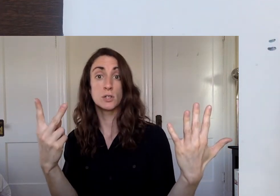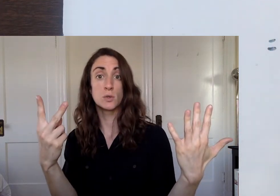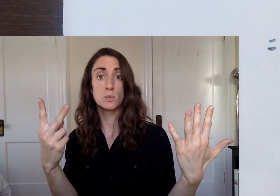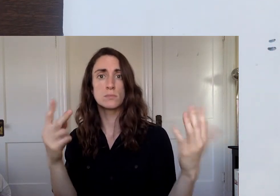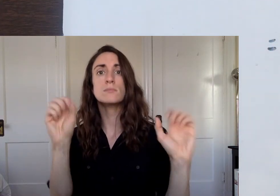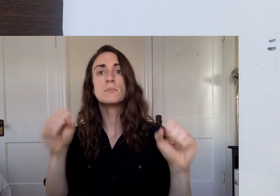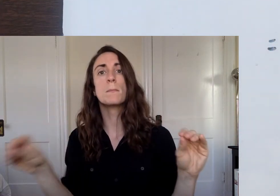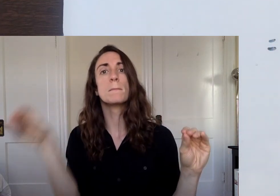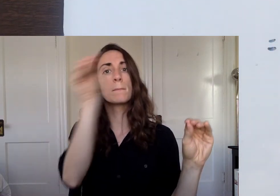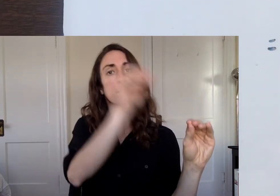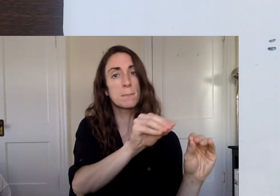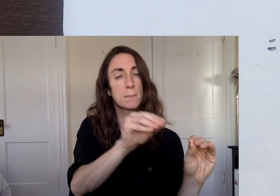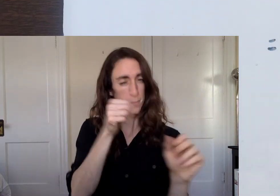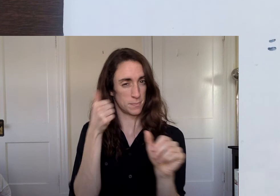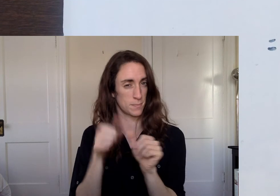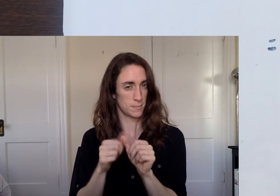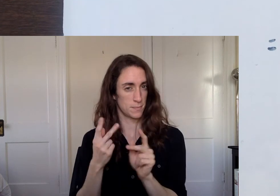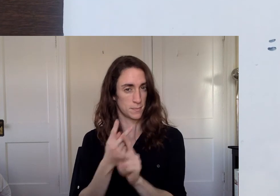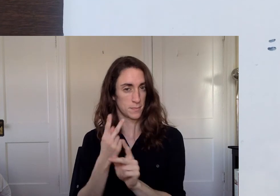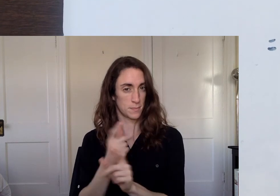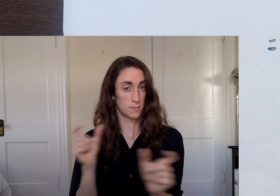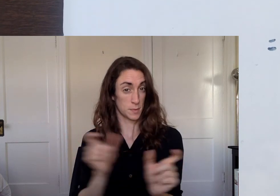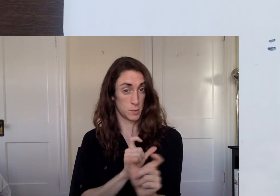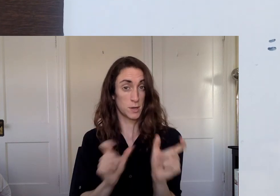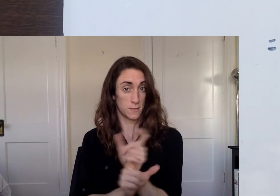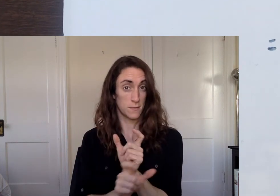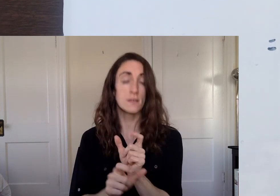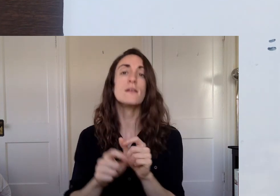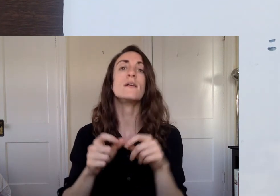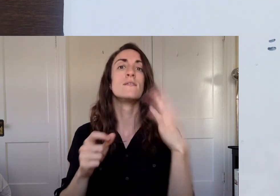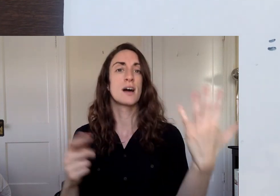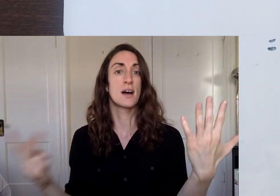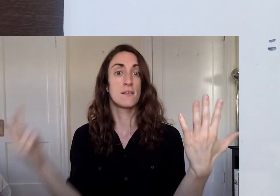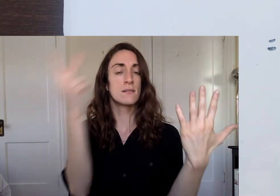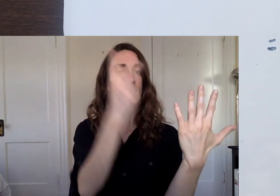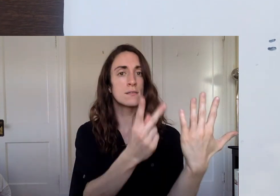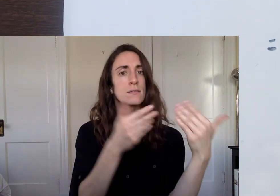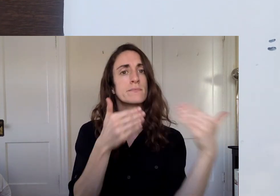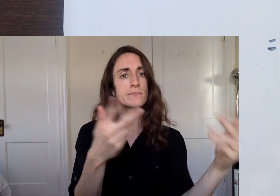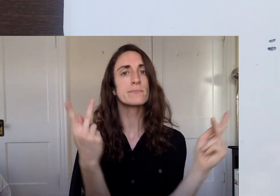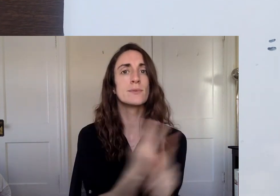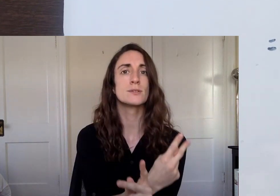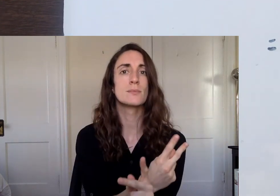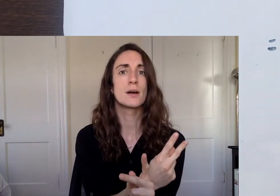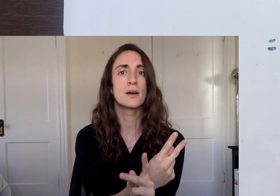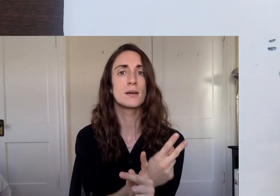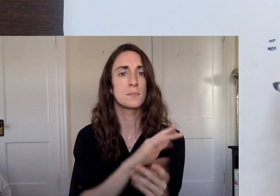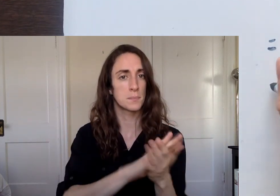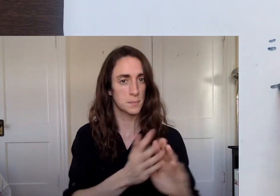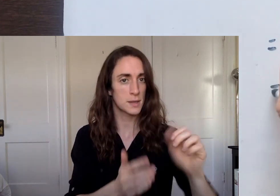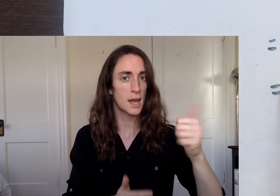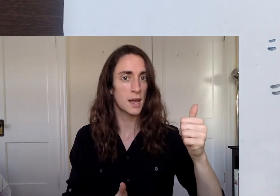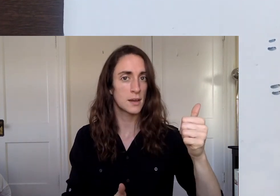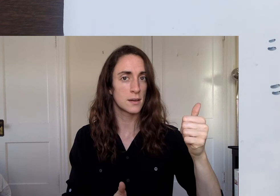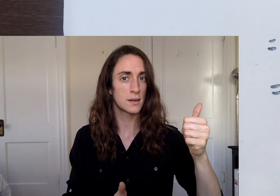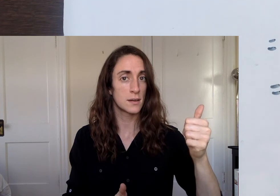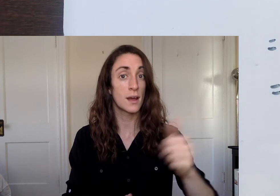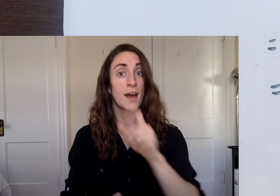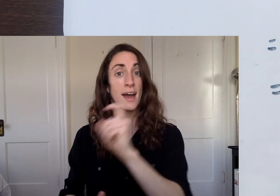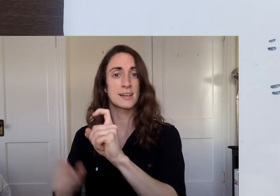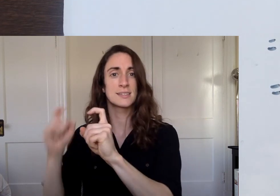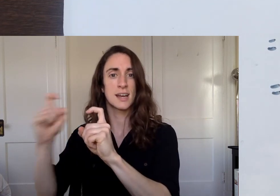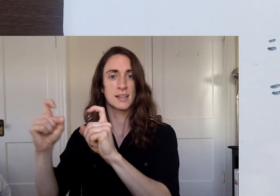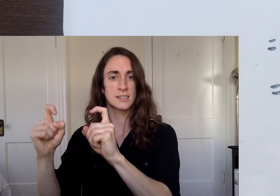Remembering that multiplication is commutative, we can move those coefficients together and multiply 5 times 2, giving 10, and leaving us with x to the